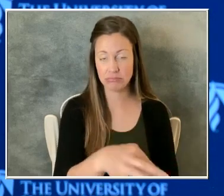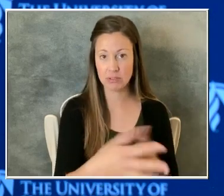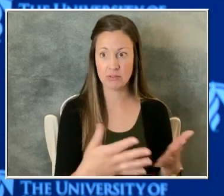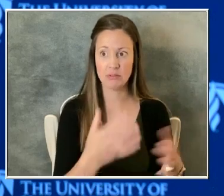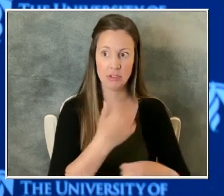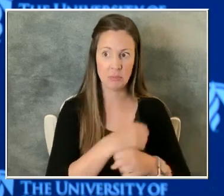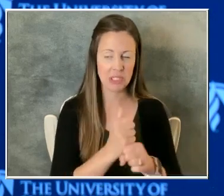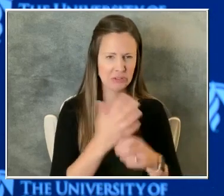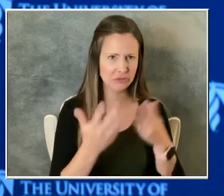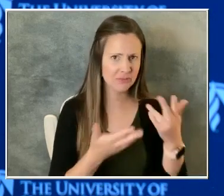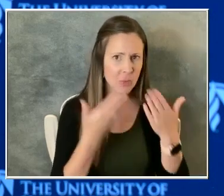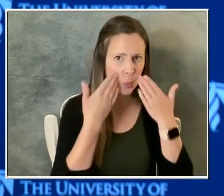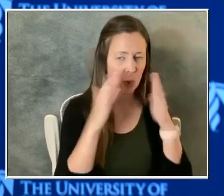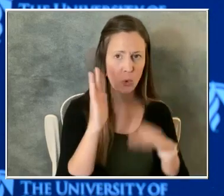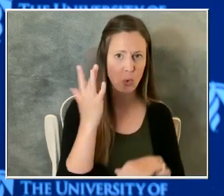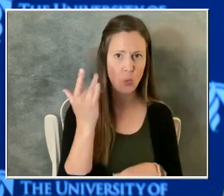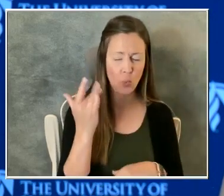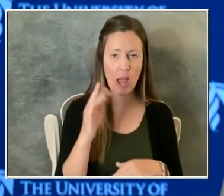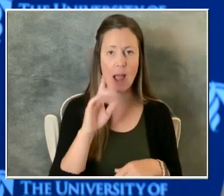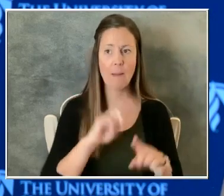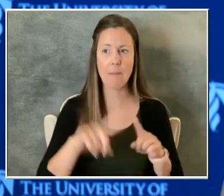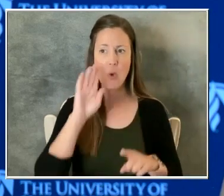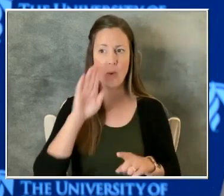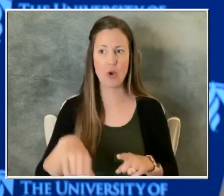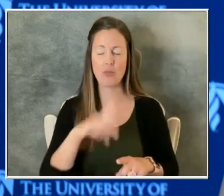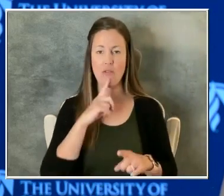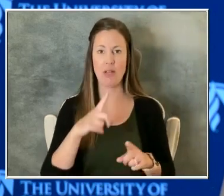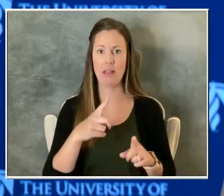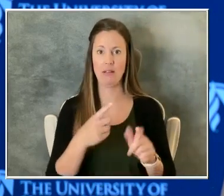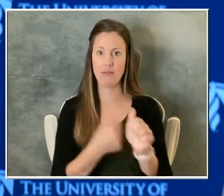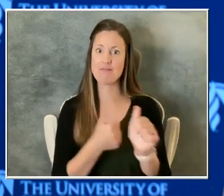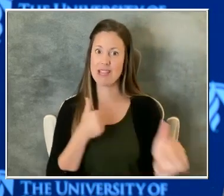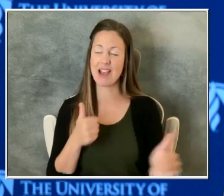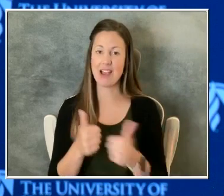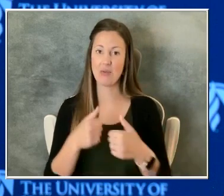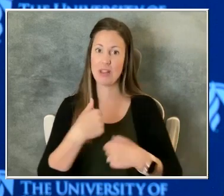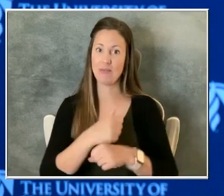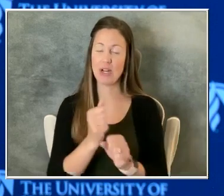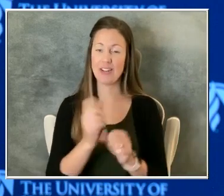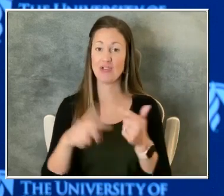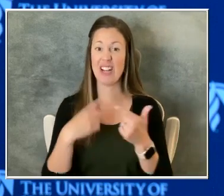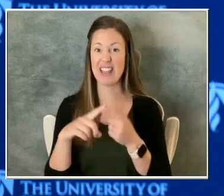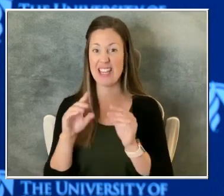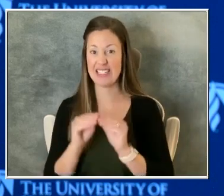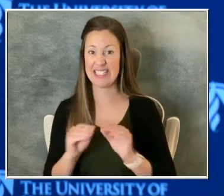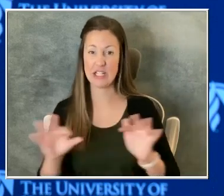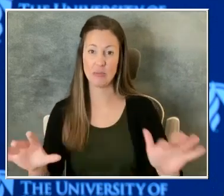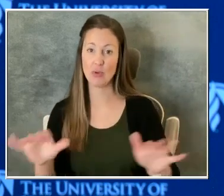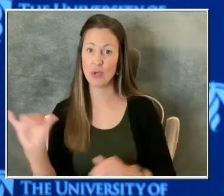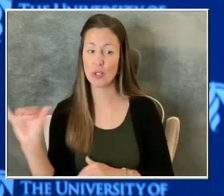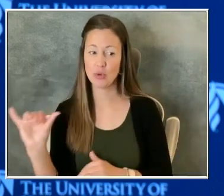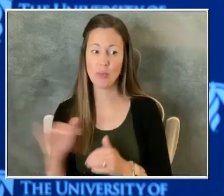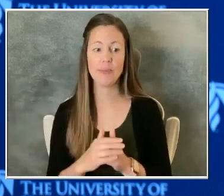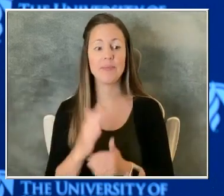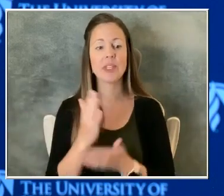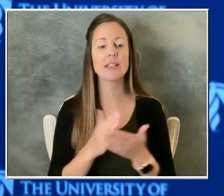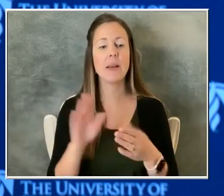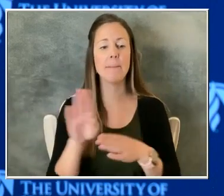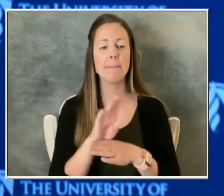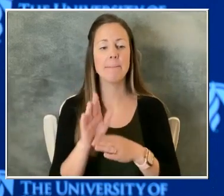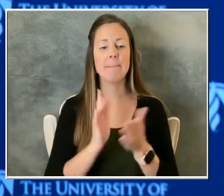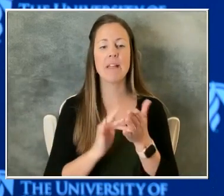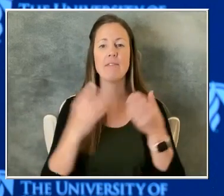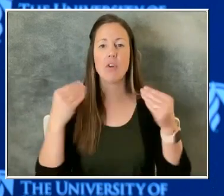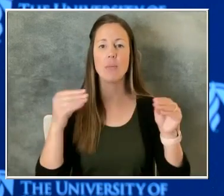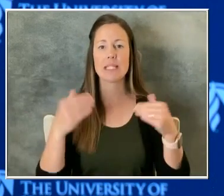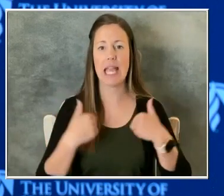know production was delayed on the very front end, and then certainly distribution. Now we do know that some of the commercial pharmacies get it. Hopefully in Hayes, if